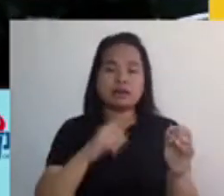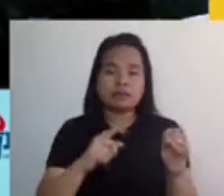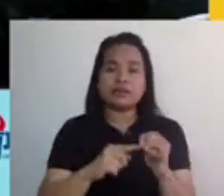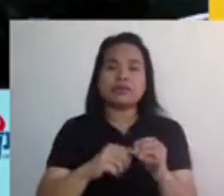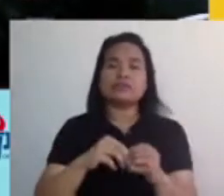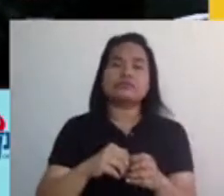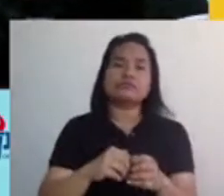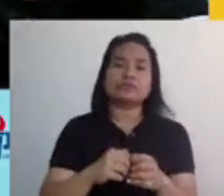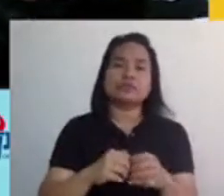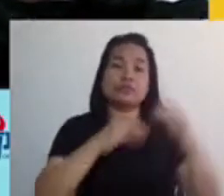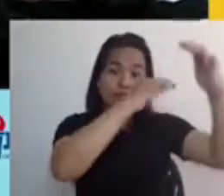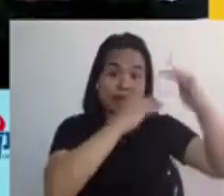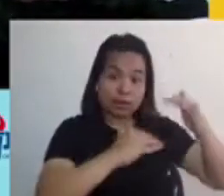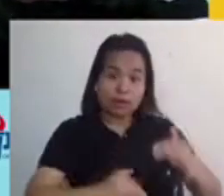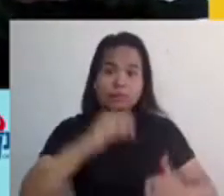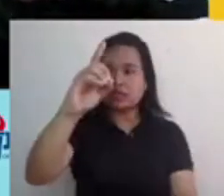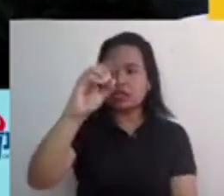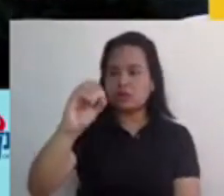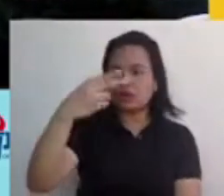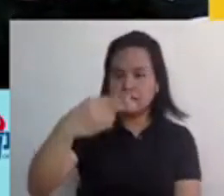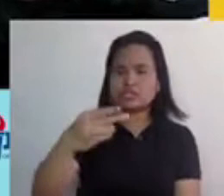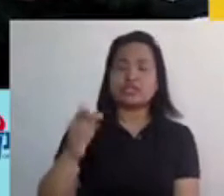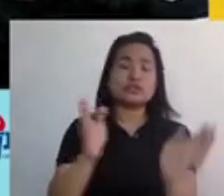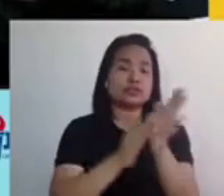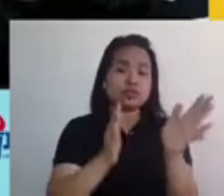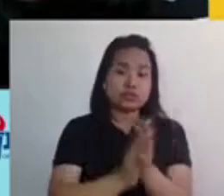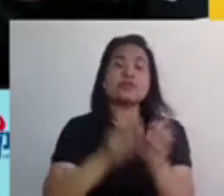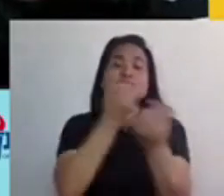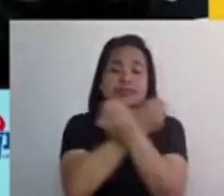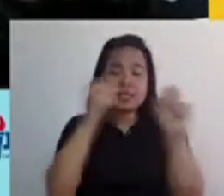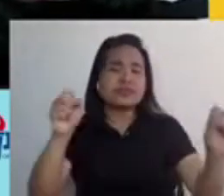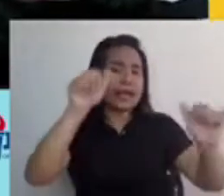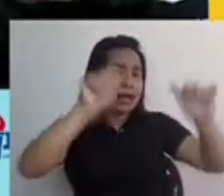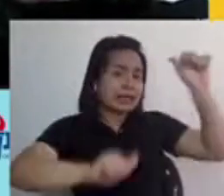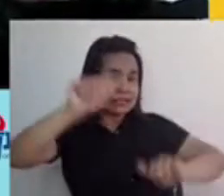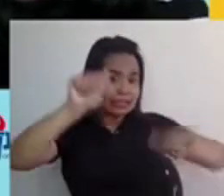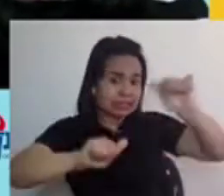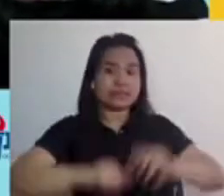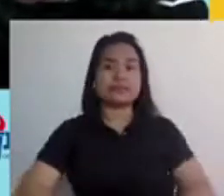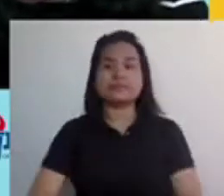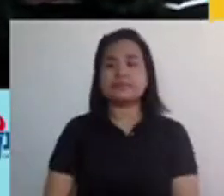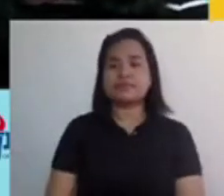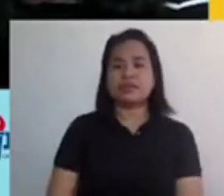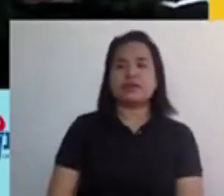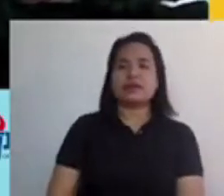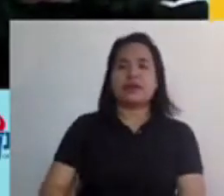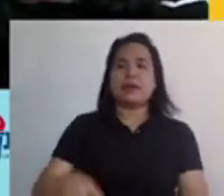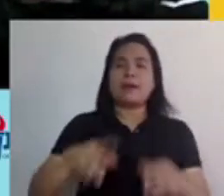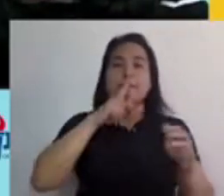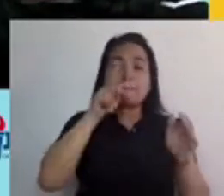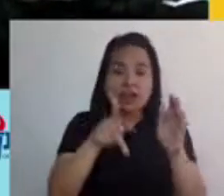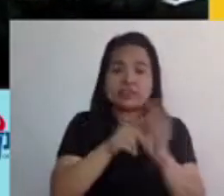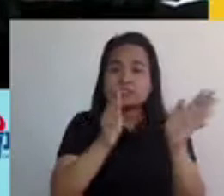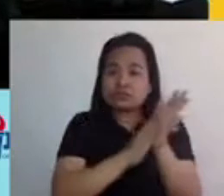school safety assessment of DepEd. So authorized public or private schools that are allowed to conduct limited face-to-face